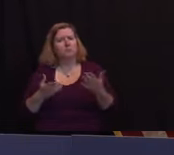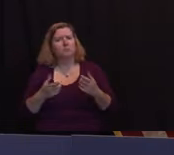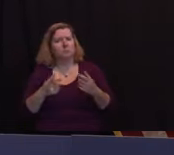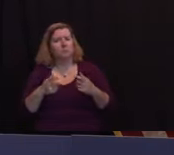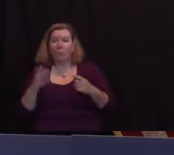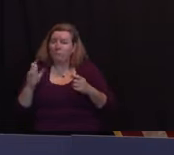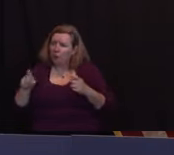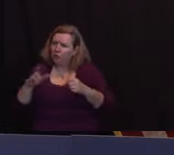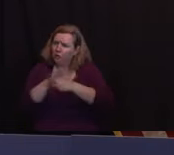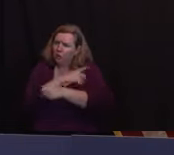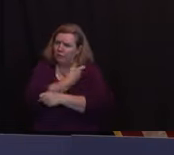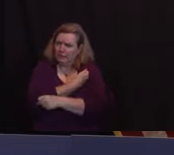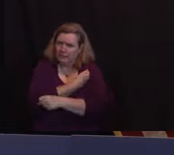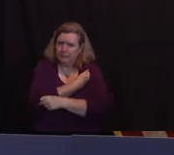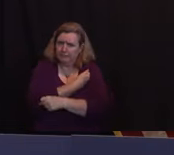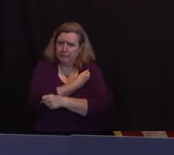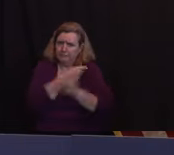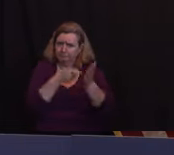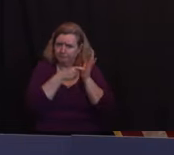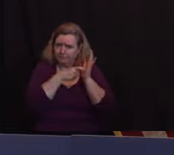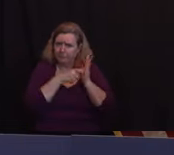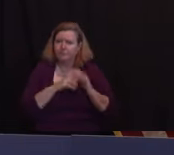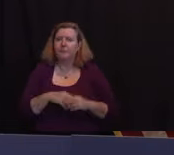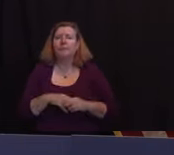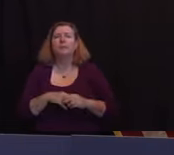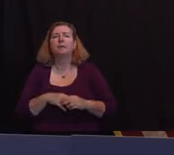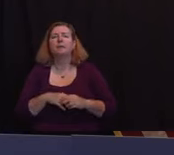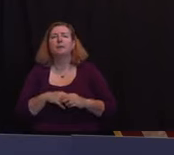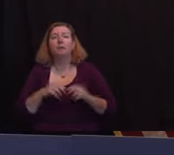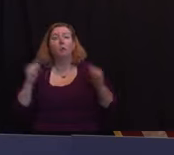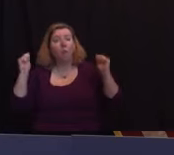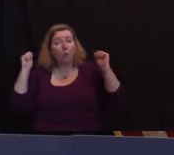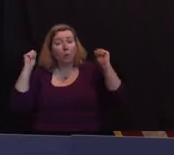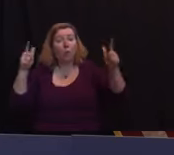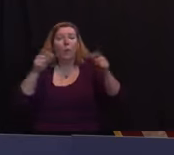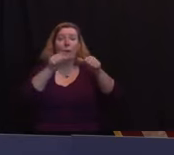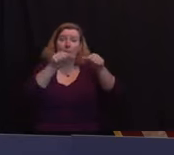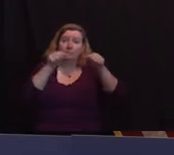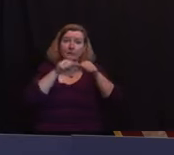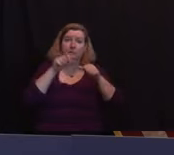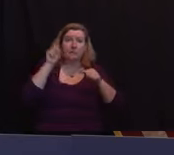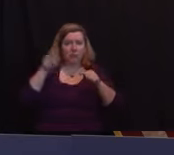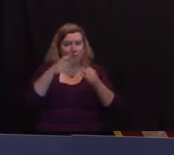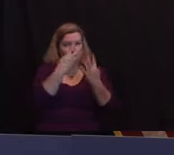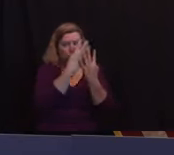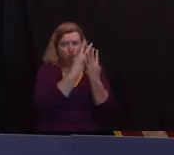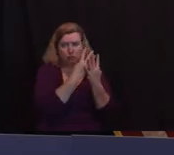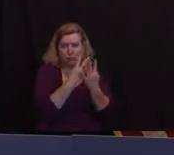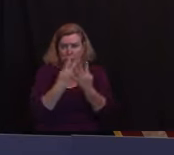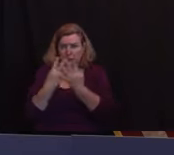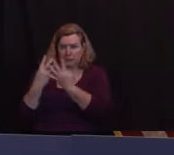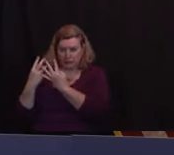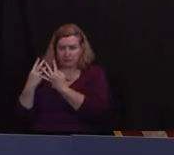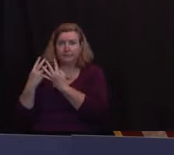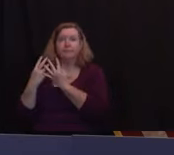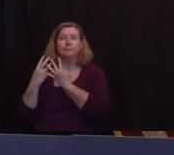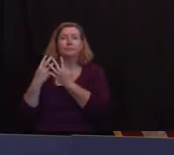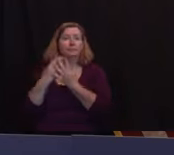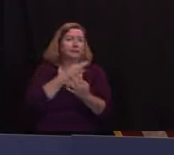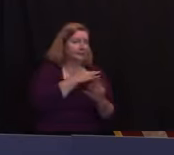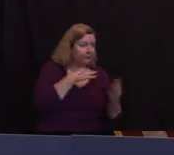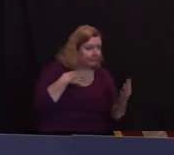vaccinated. All facilities still must screen staff and participants for fever and other COVID-19